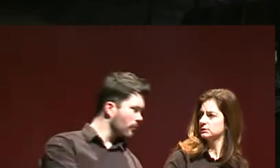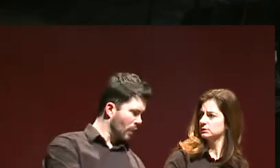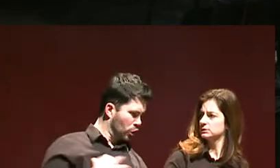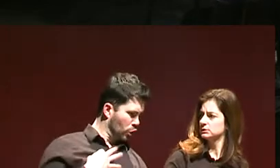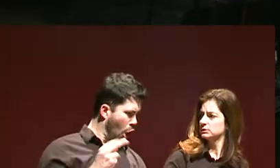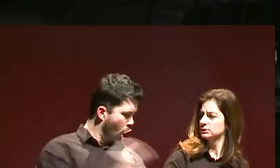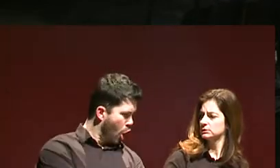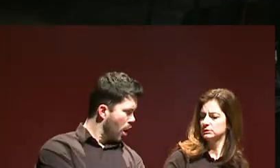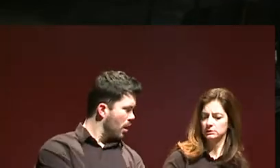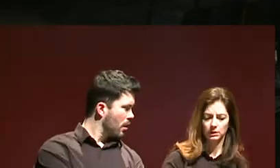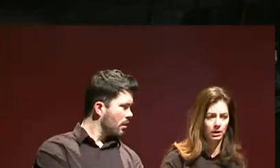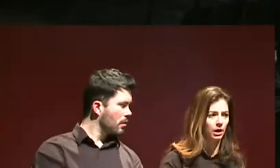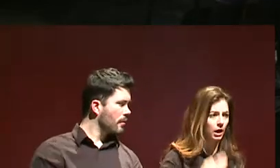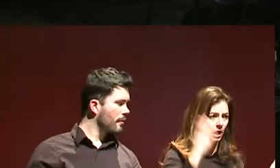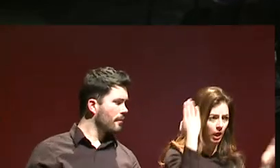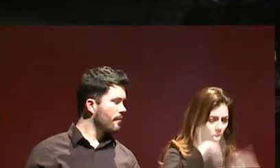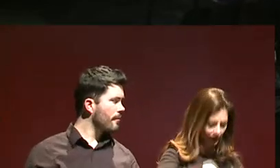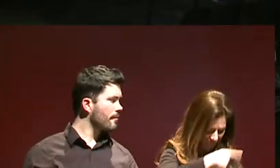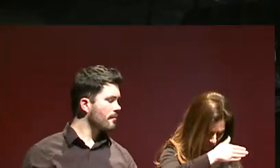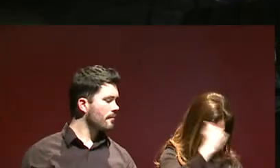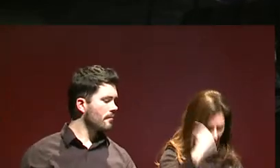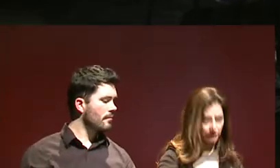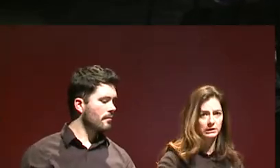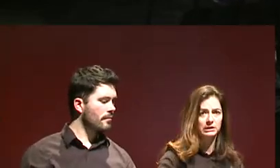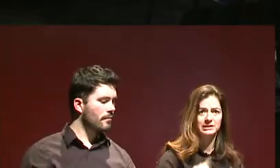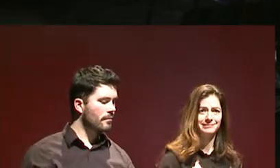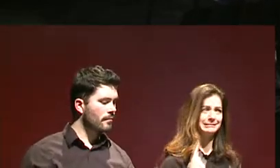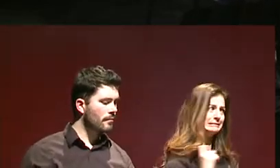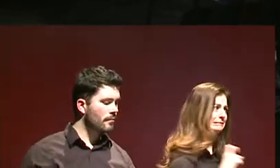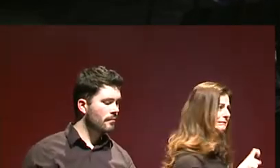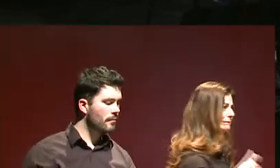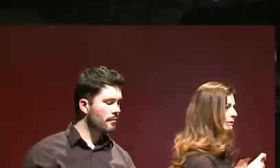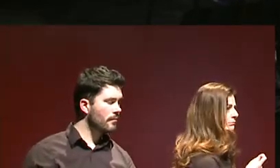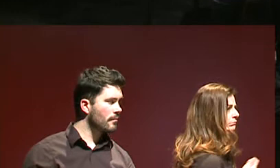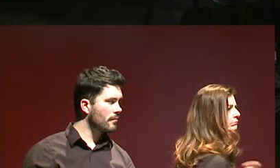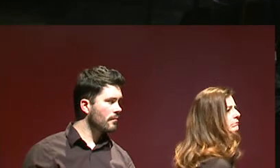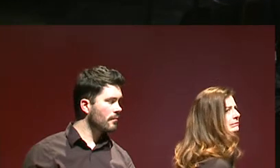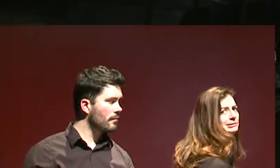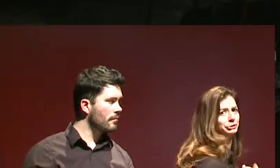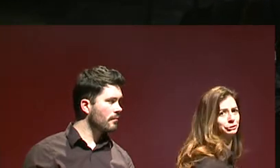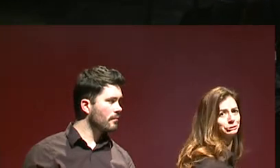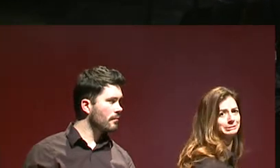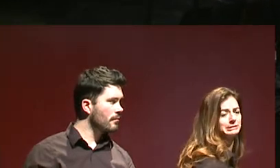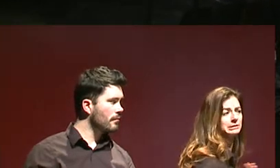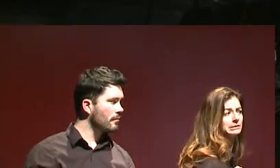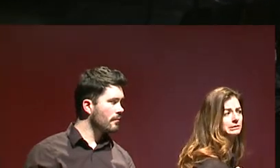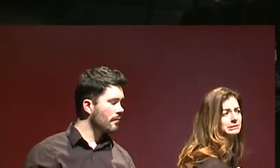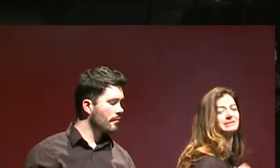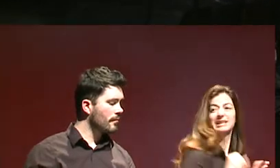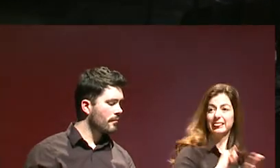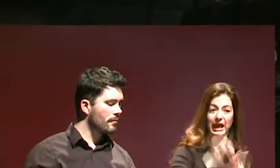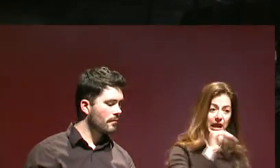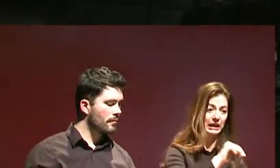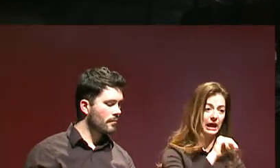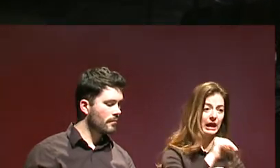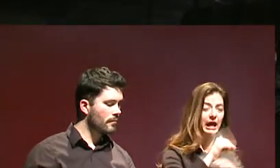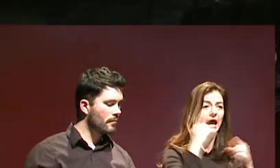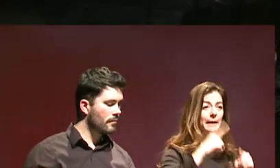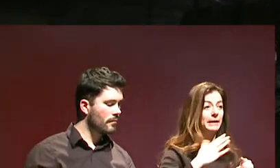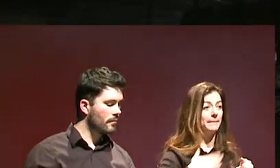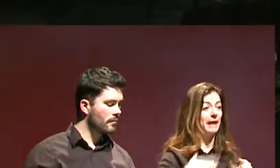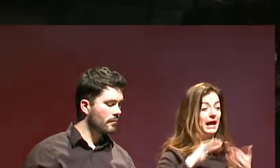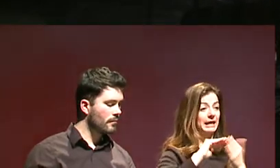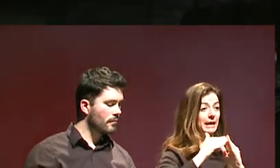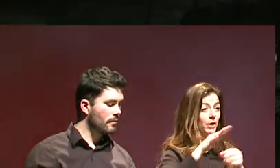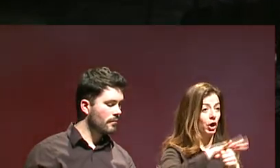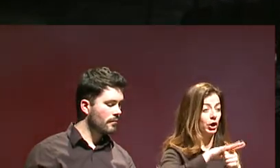I had totally forgotten I was wearing it. I go to my locker and put my gym shirt on. That night, there's a candlelight vigil on my street.